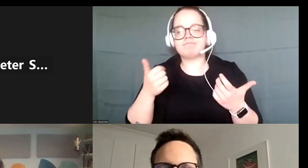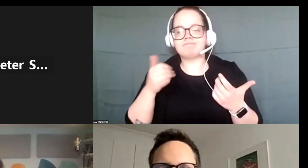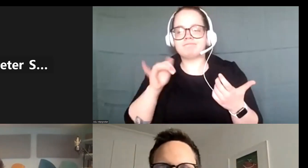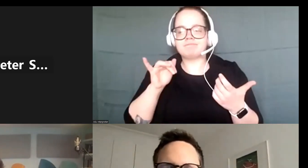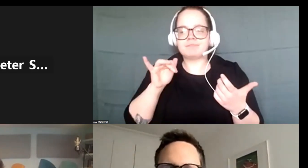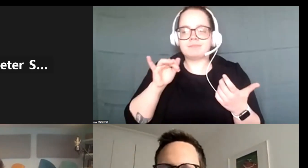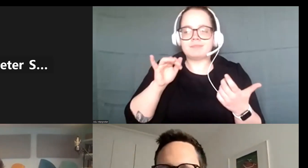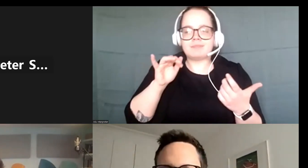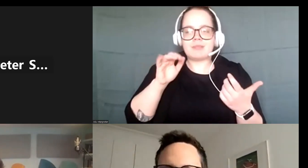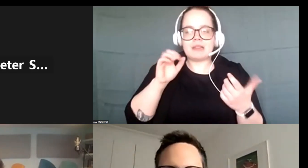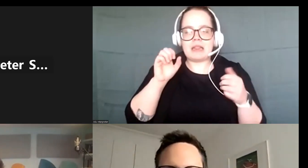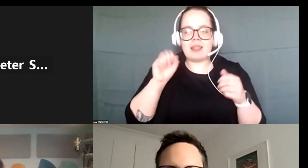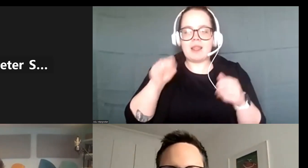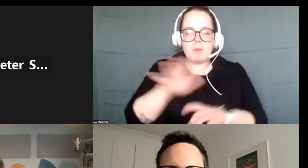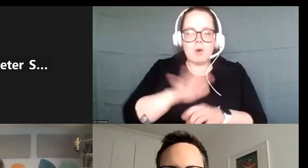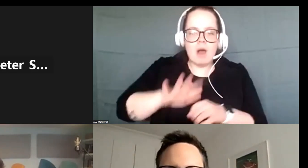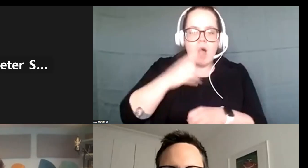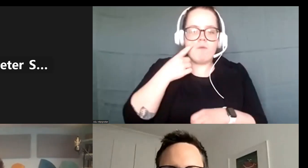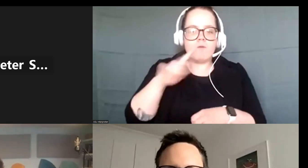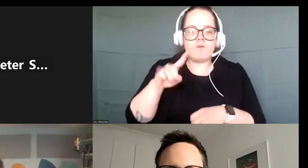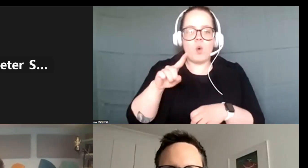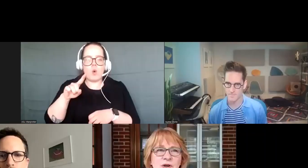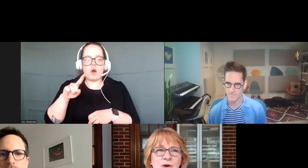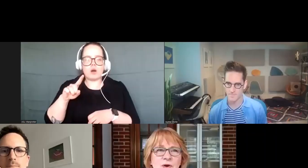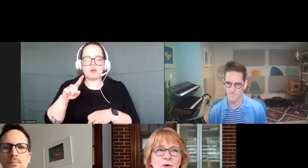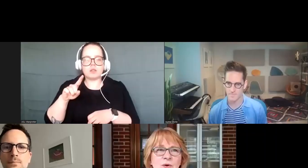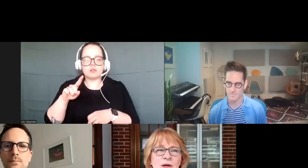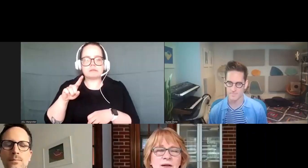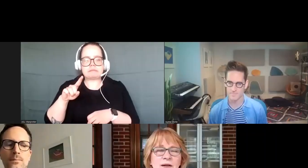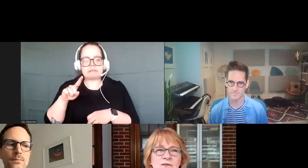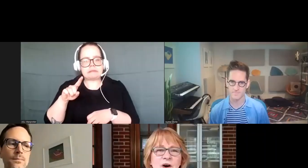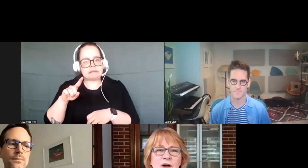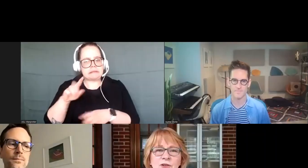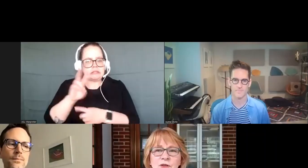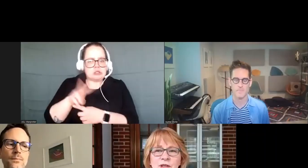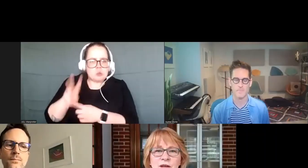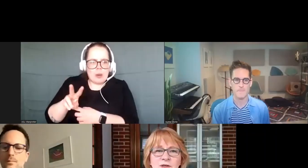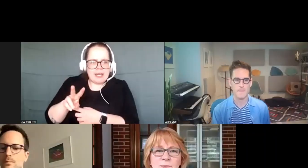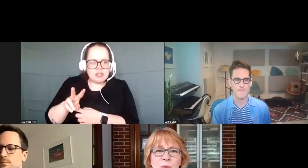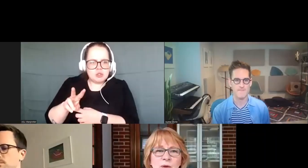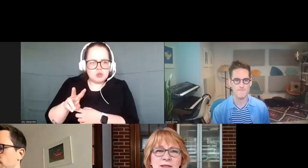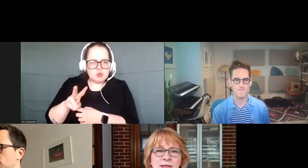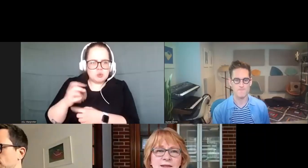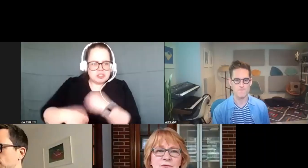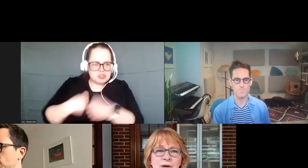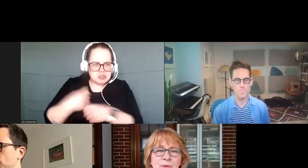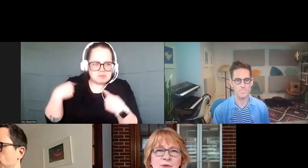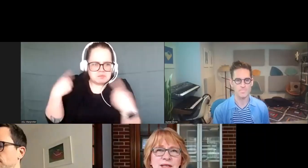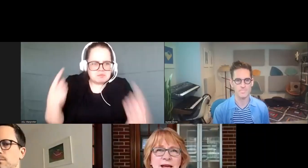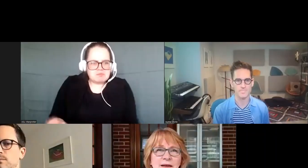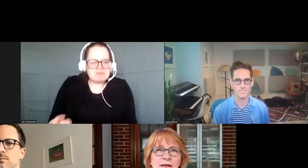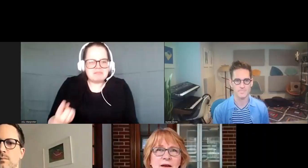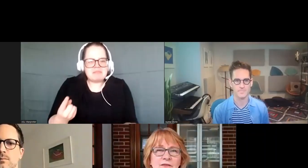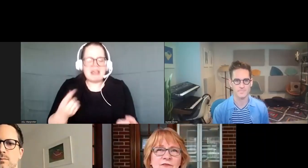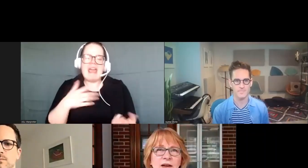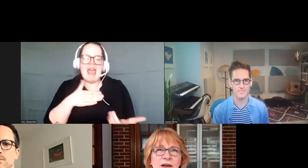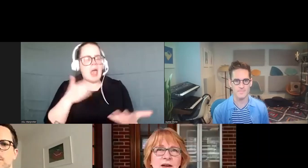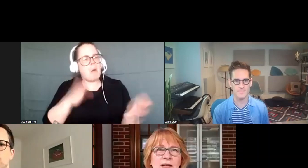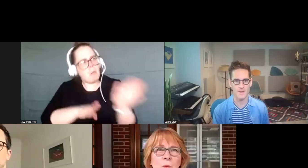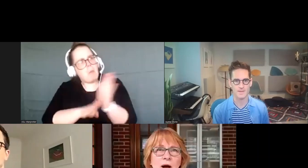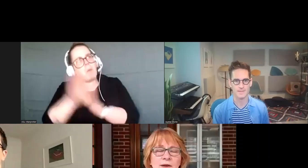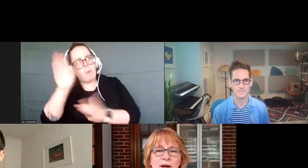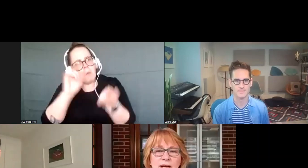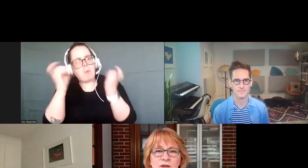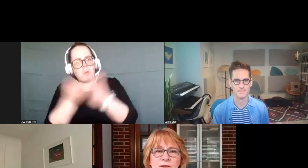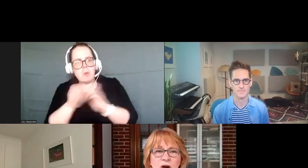has been around for, oh gosh, 22 years or so. It's evolved over the years, but we tend to represent a